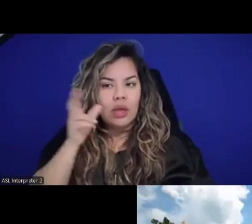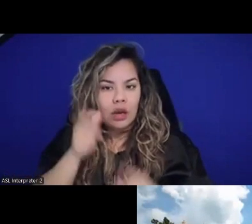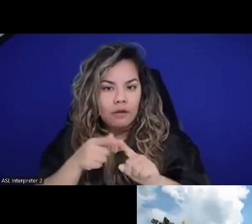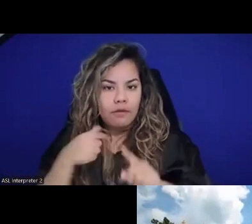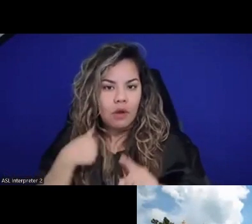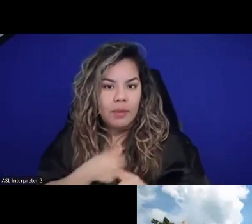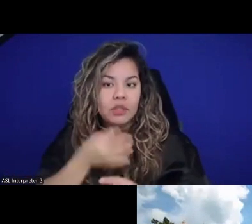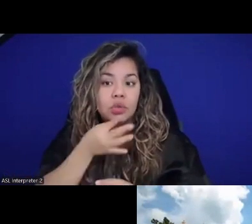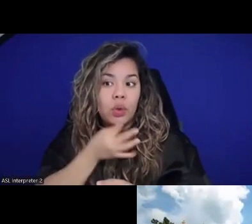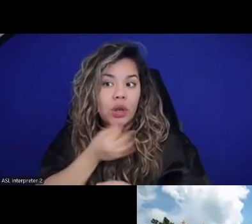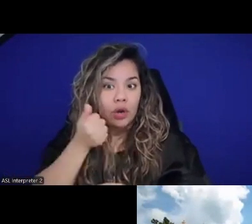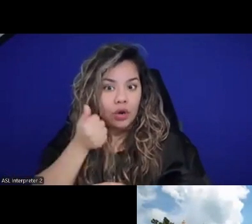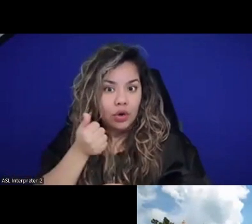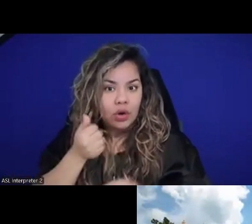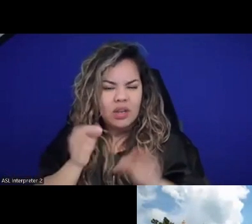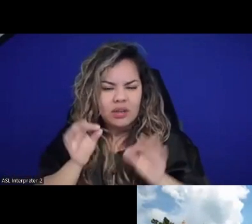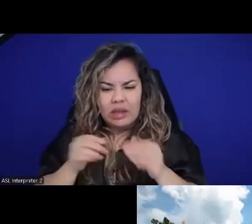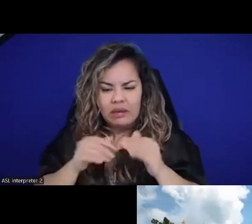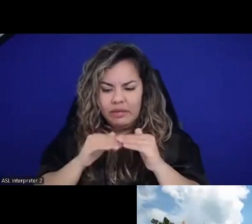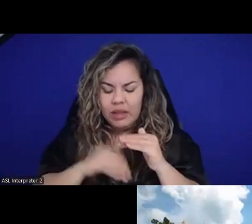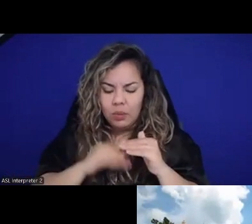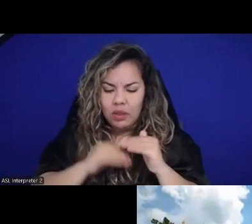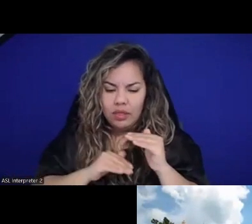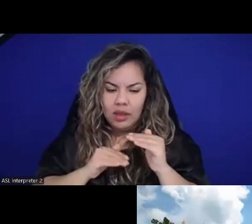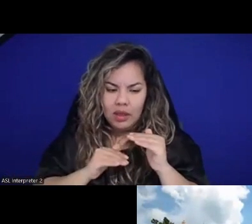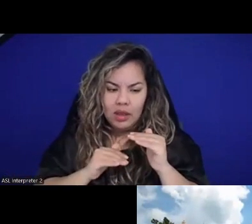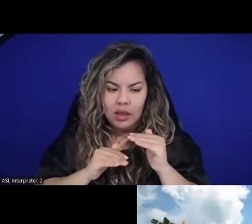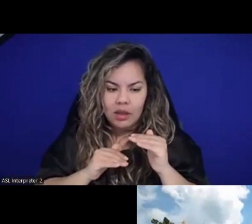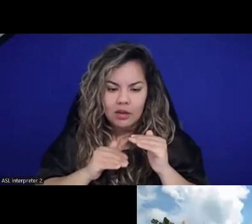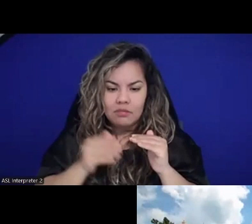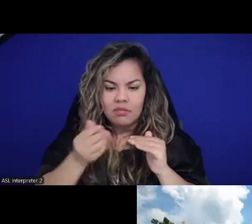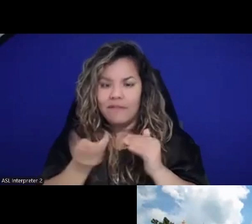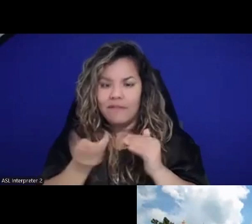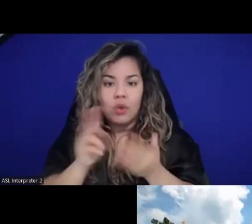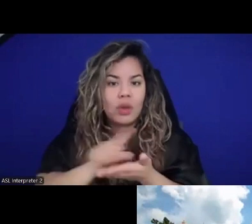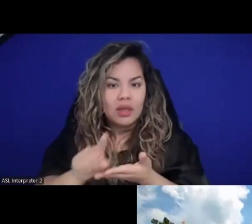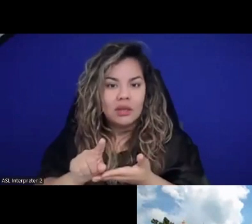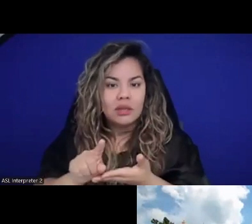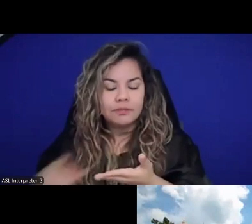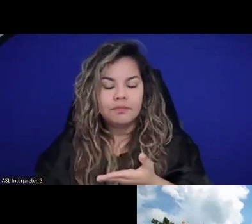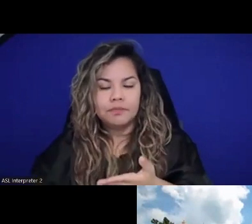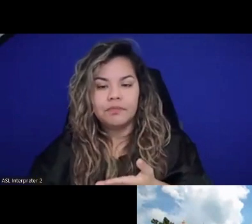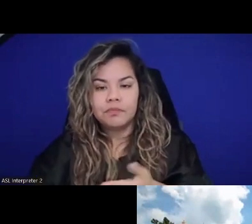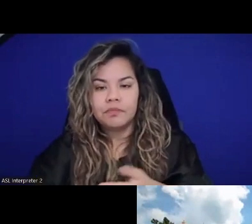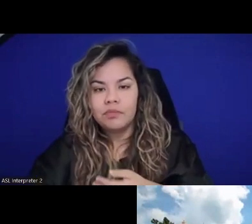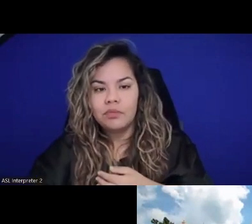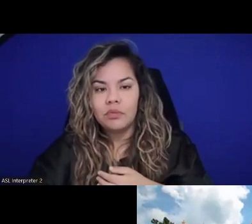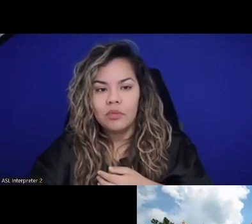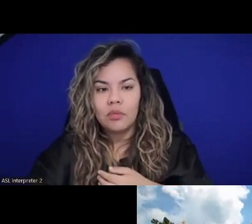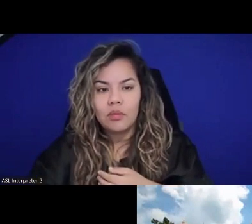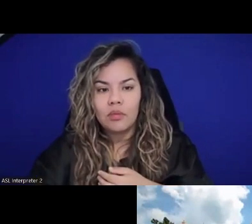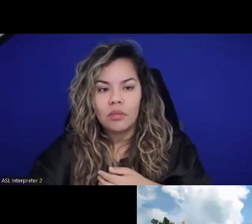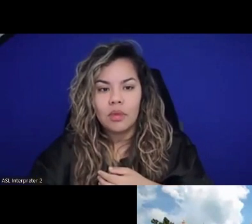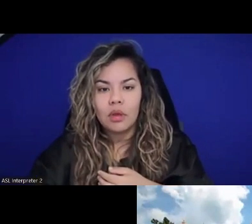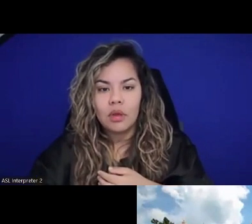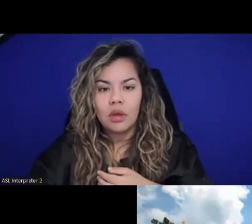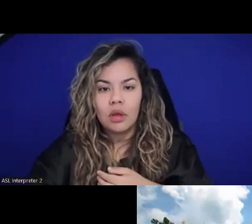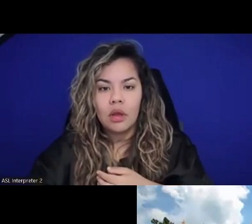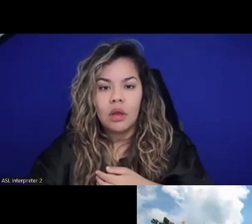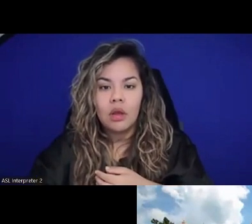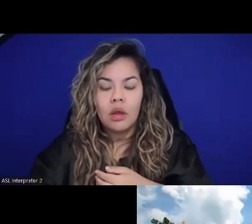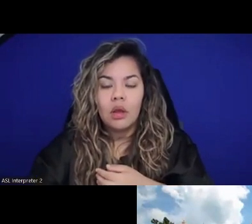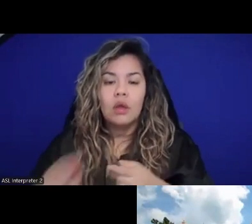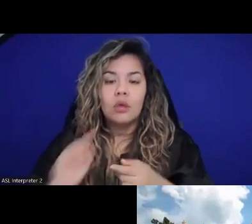definitely within a few weeks. So in that way, when you receive a desk